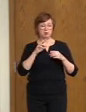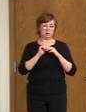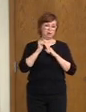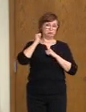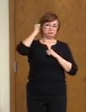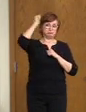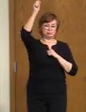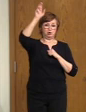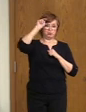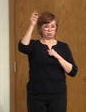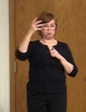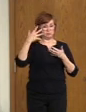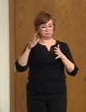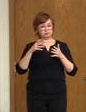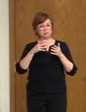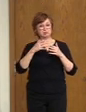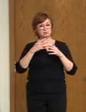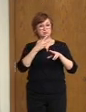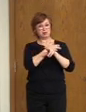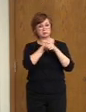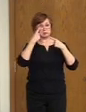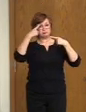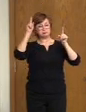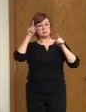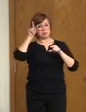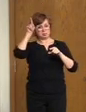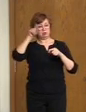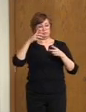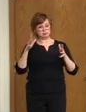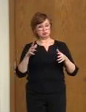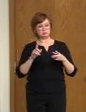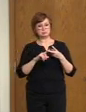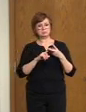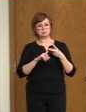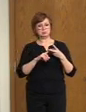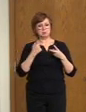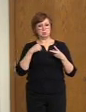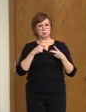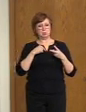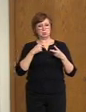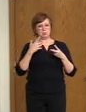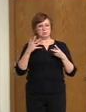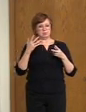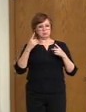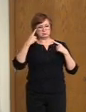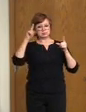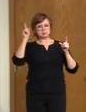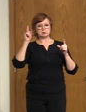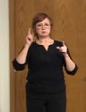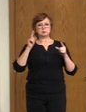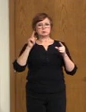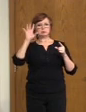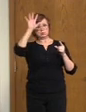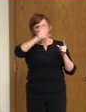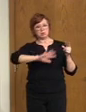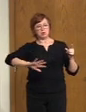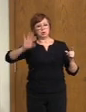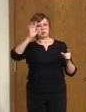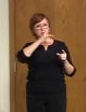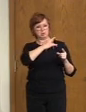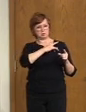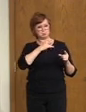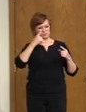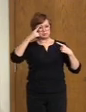We were recognized for that. We routinely deliver immunizations throughout Saskatchewan. We have high immunization rates throughout Saskatchewan.